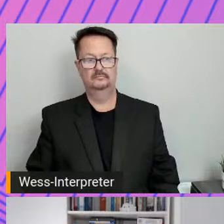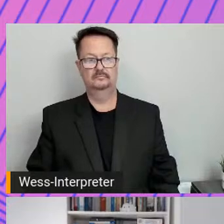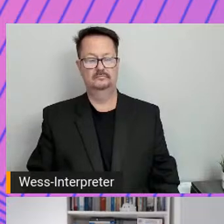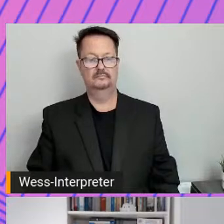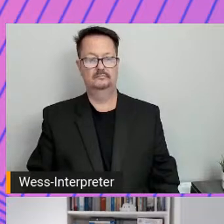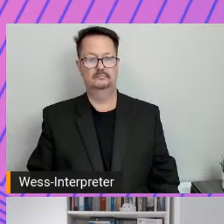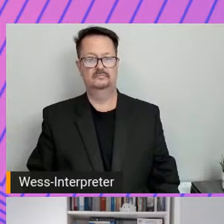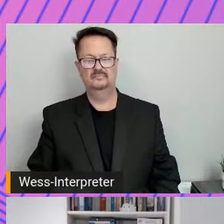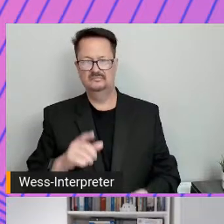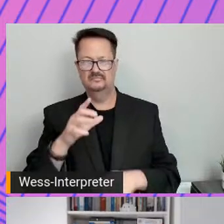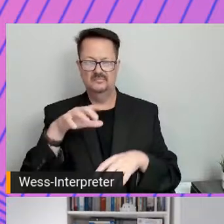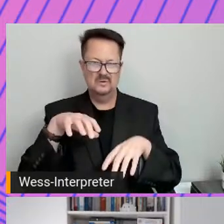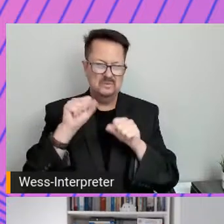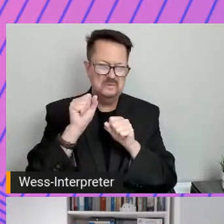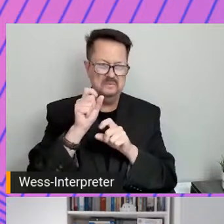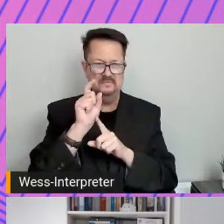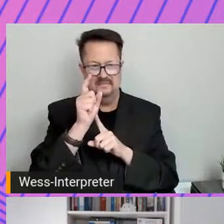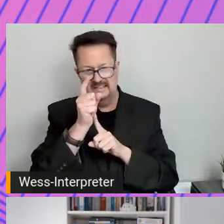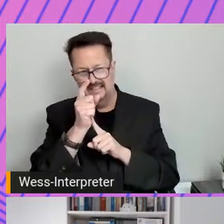Just a second. Sorry, little technical issues.